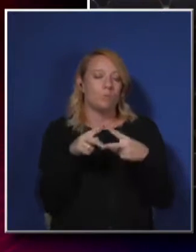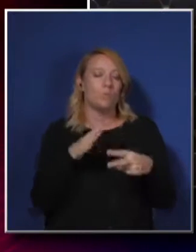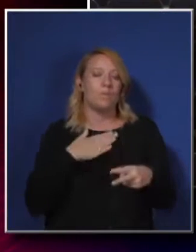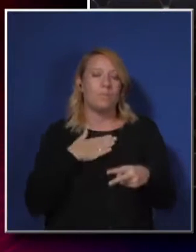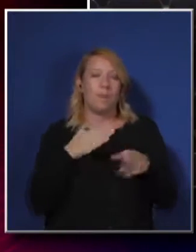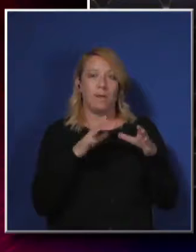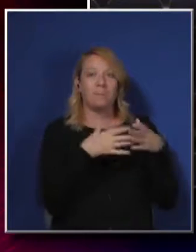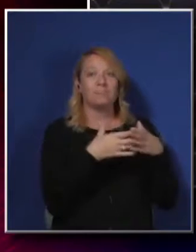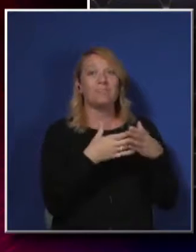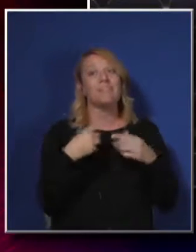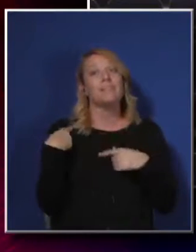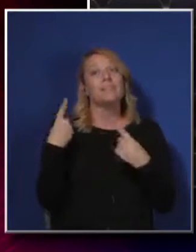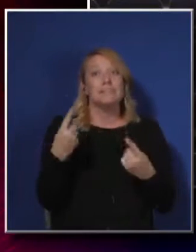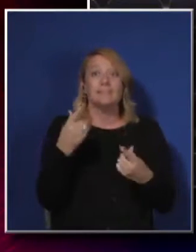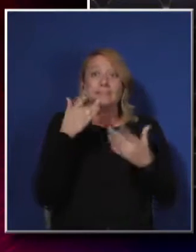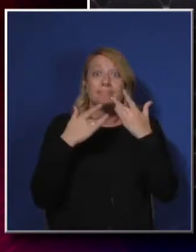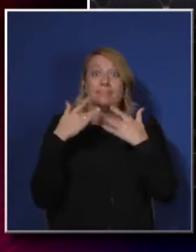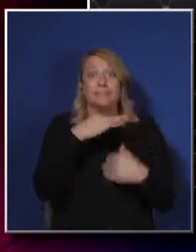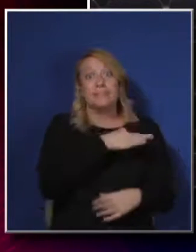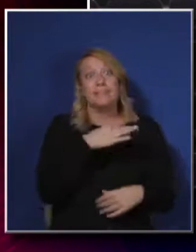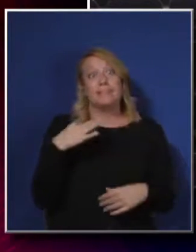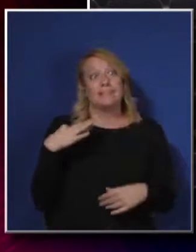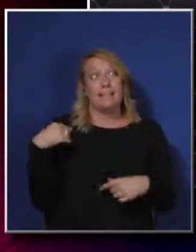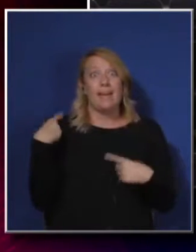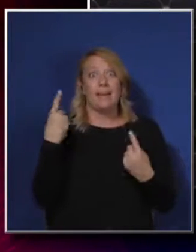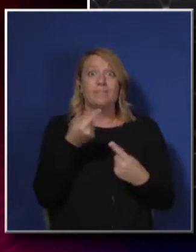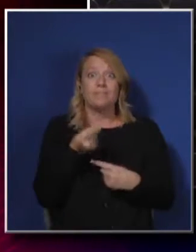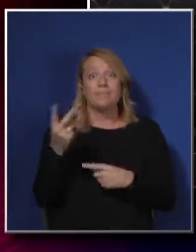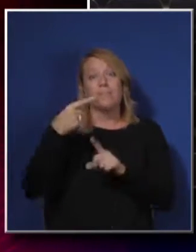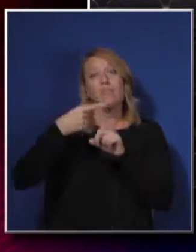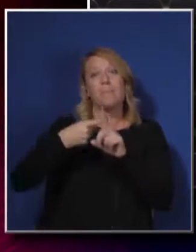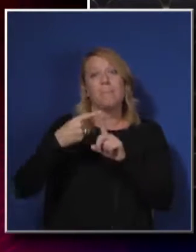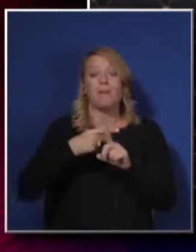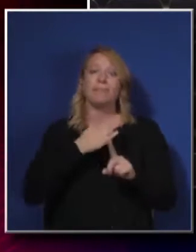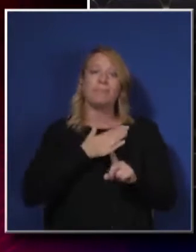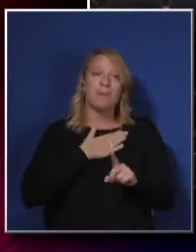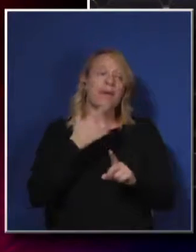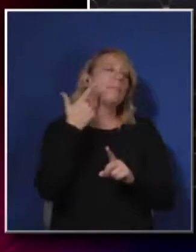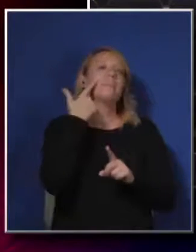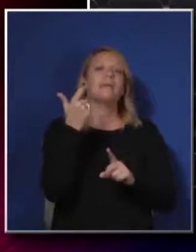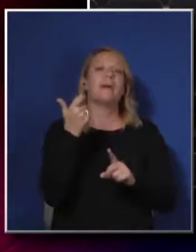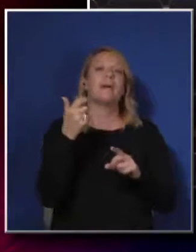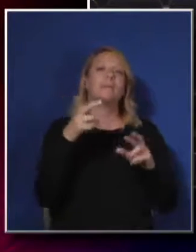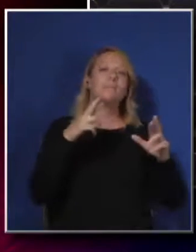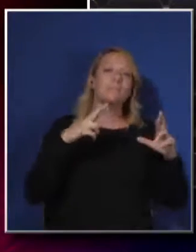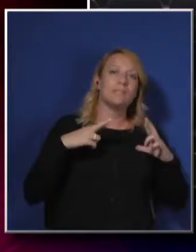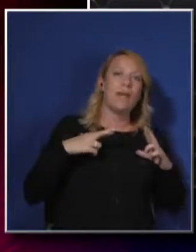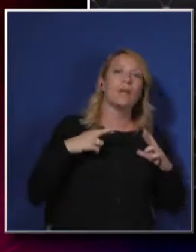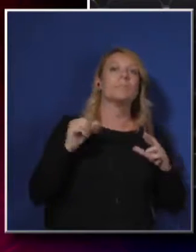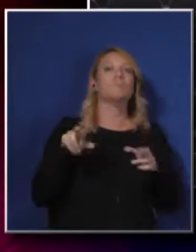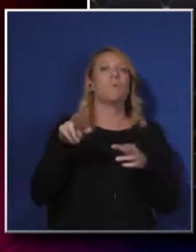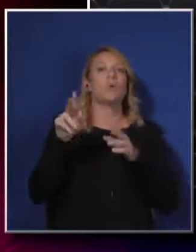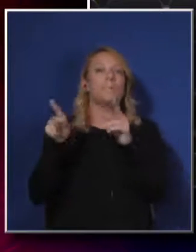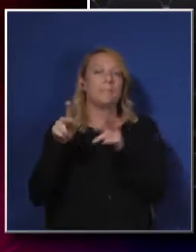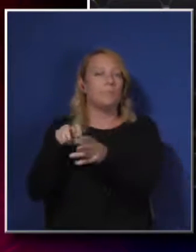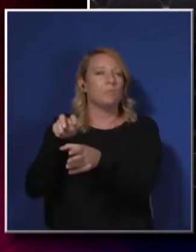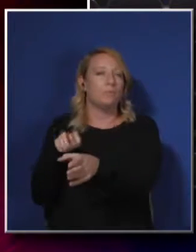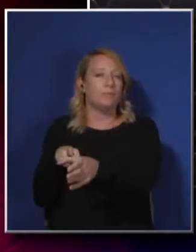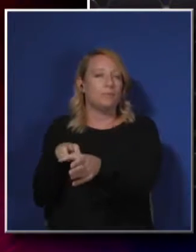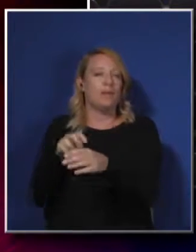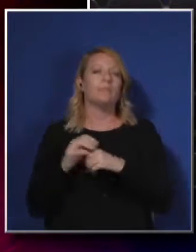been short-staffed over the last couple of months due to retirements and resignations. And as part